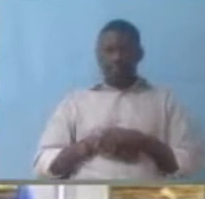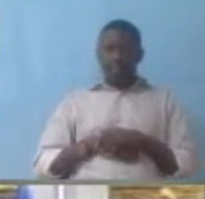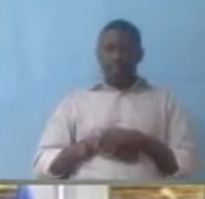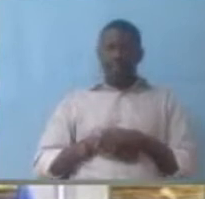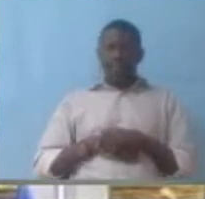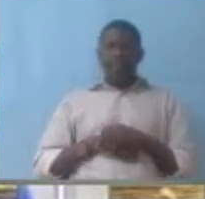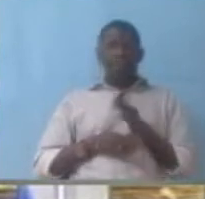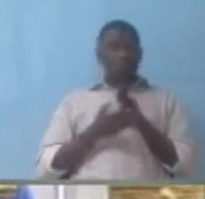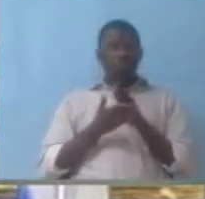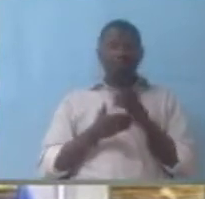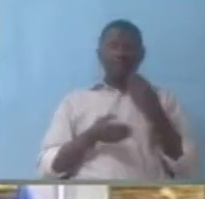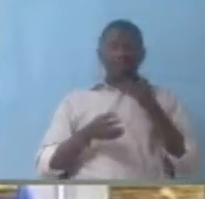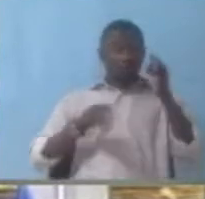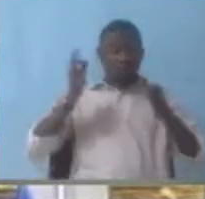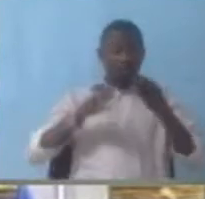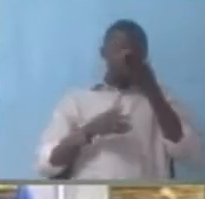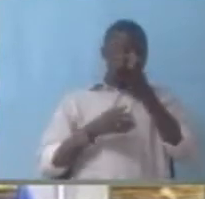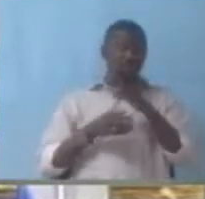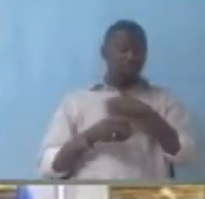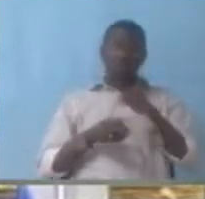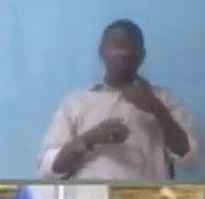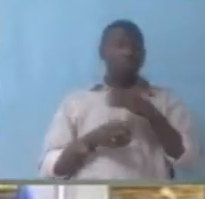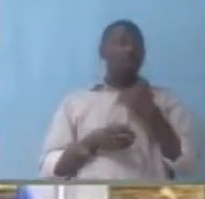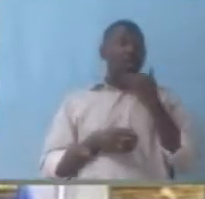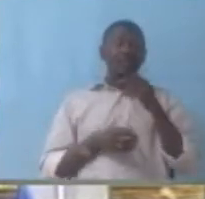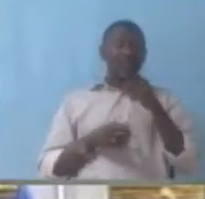that even the courts could not question the validity of the decrees.